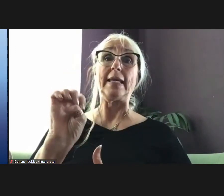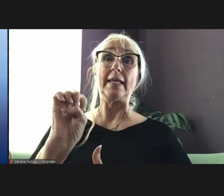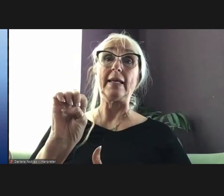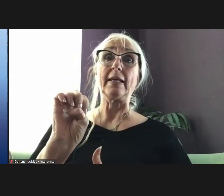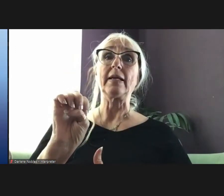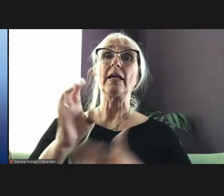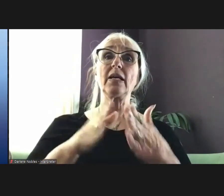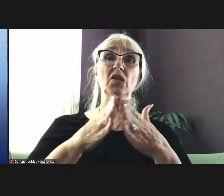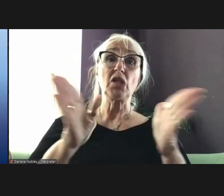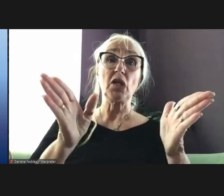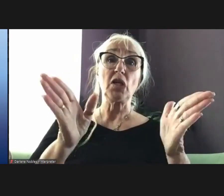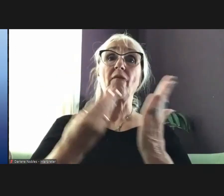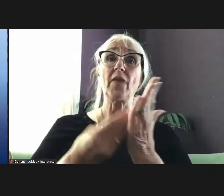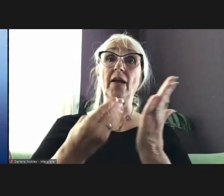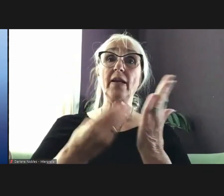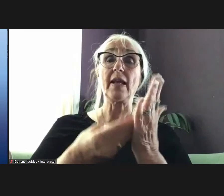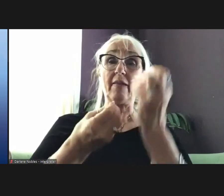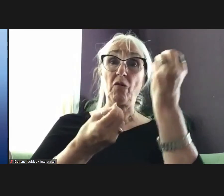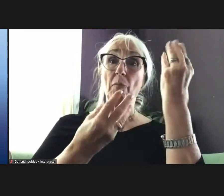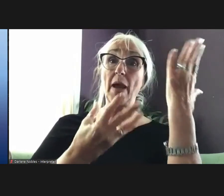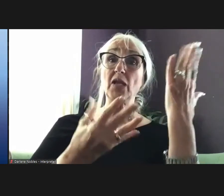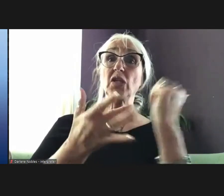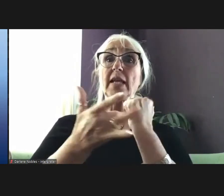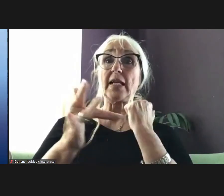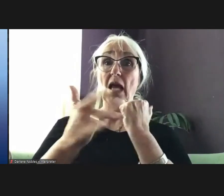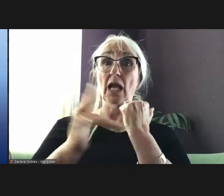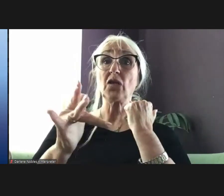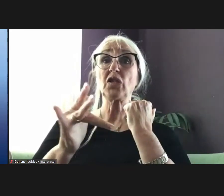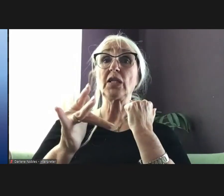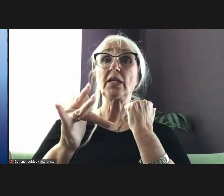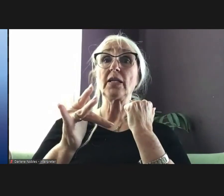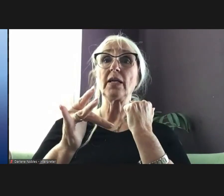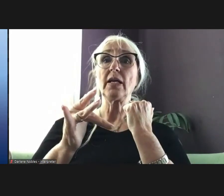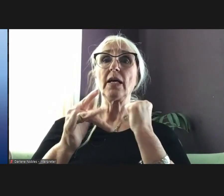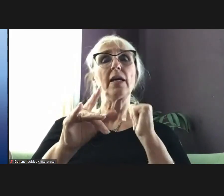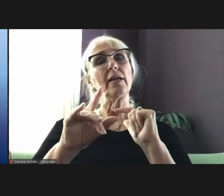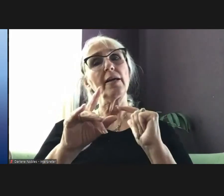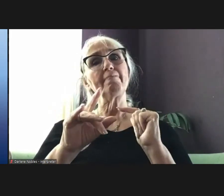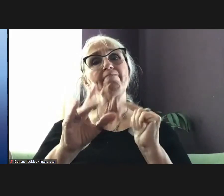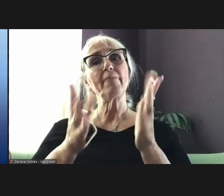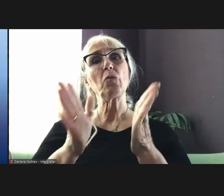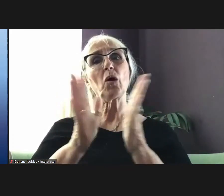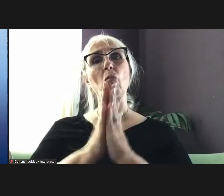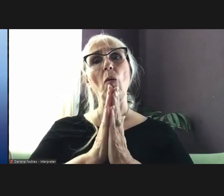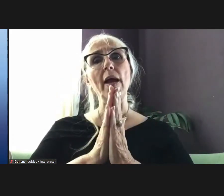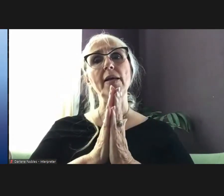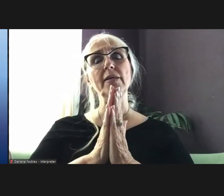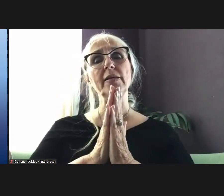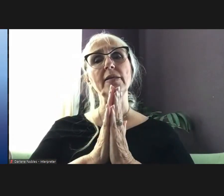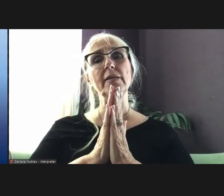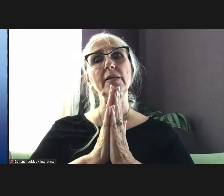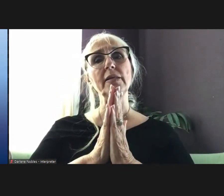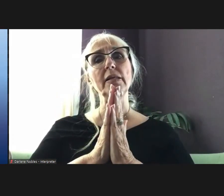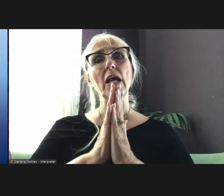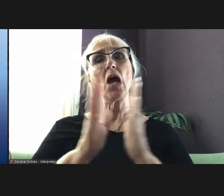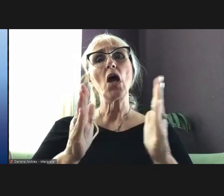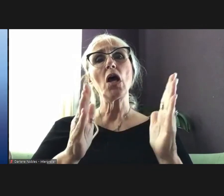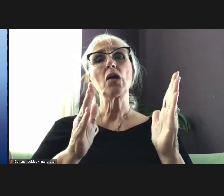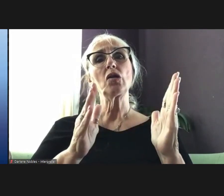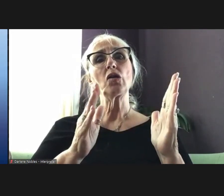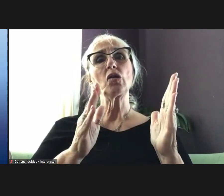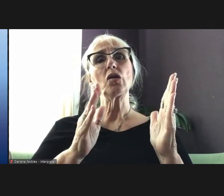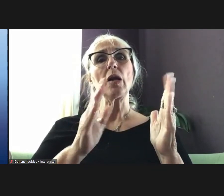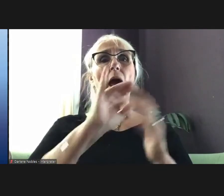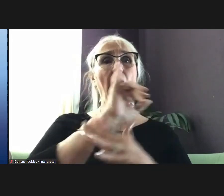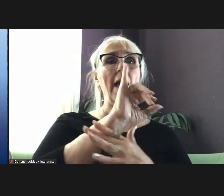fund for information technology. And the request is to move from the IT assessments line